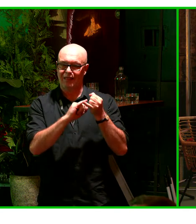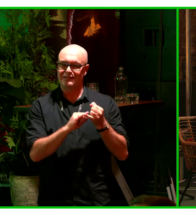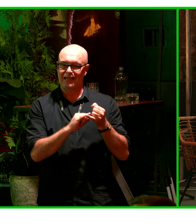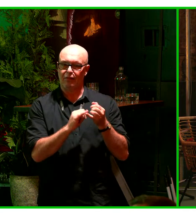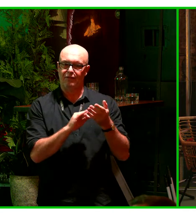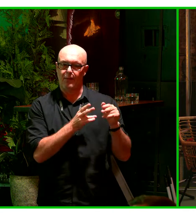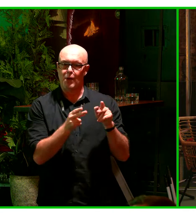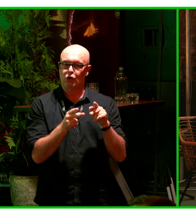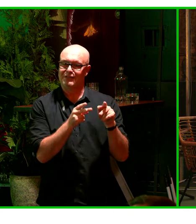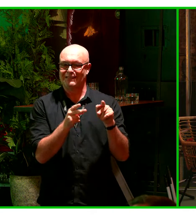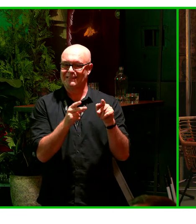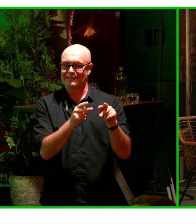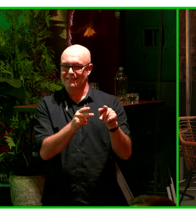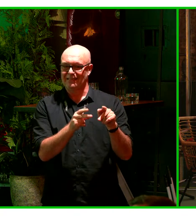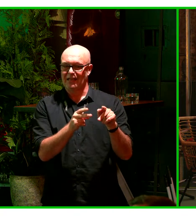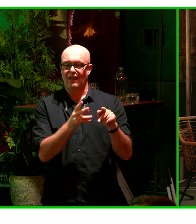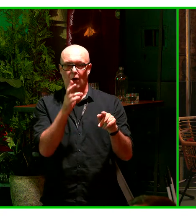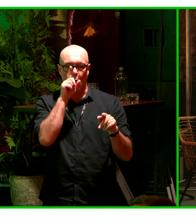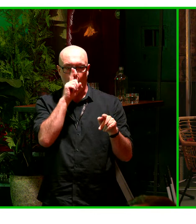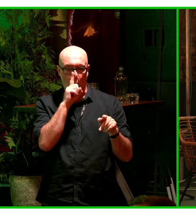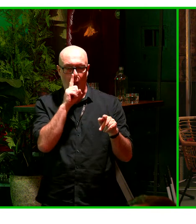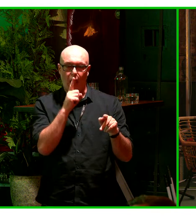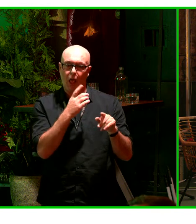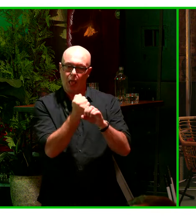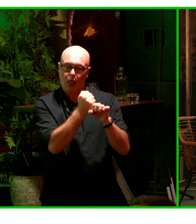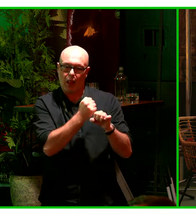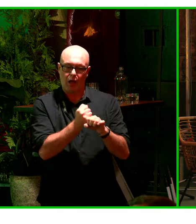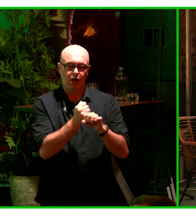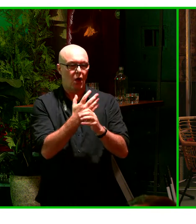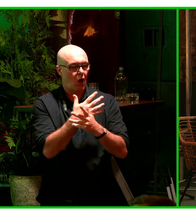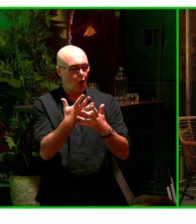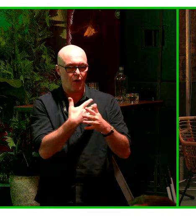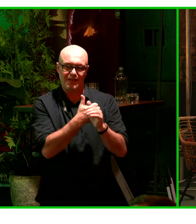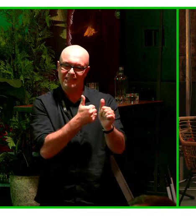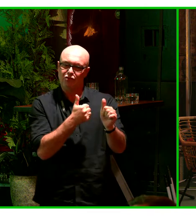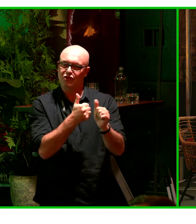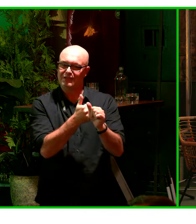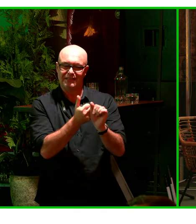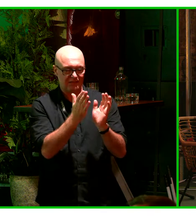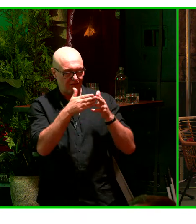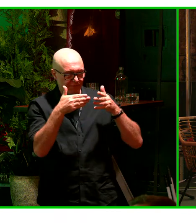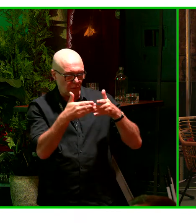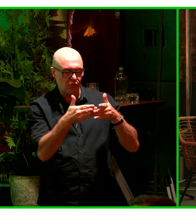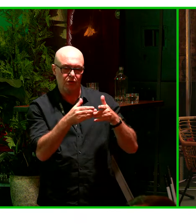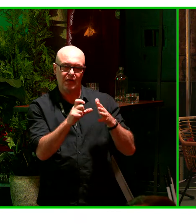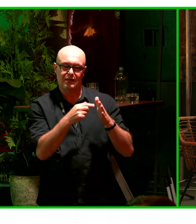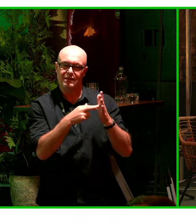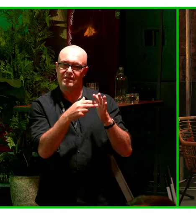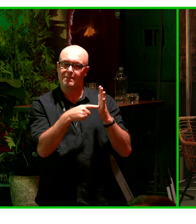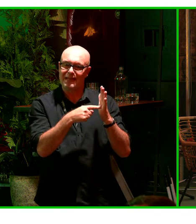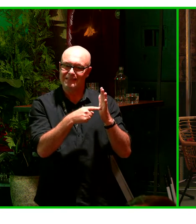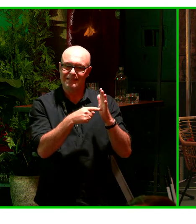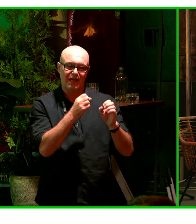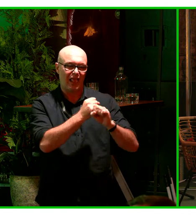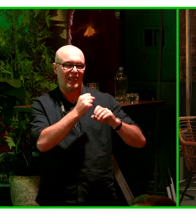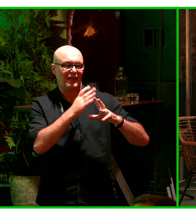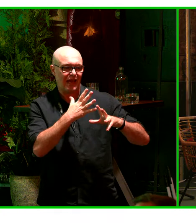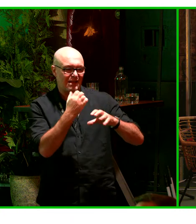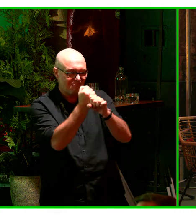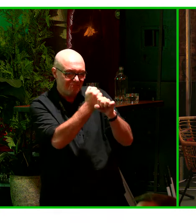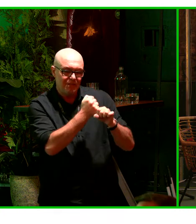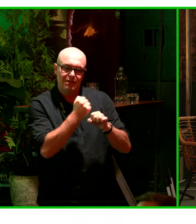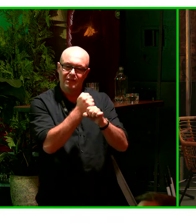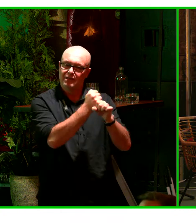the home to a large oil refinery and lots of energy-intensive industries, from cement making to glass manufacture, which is not